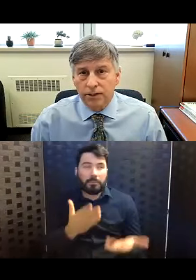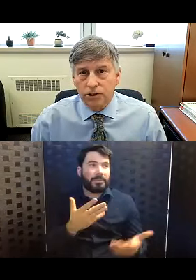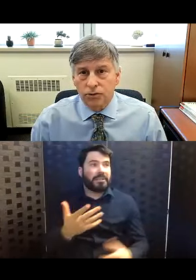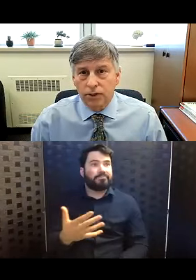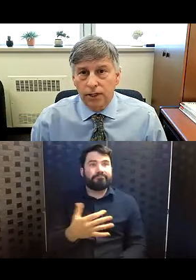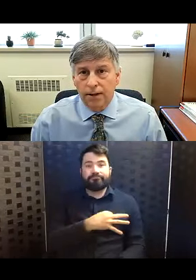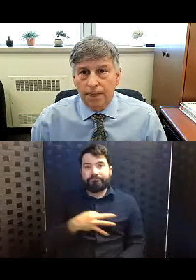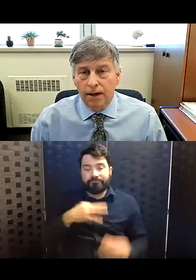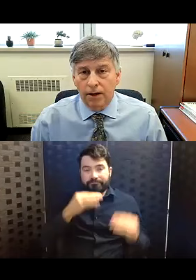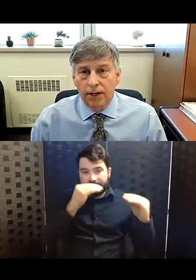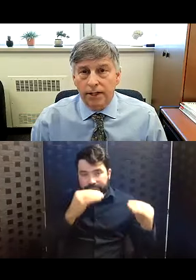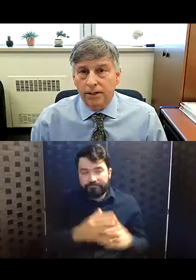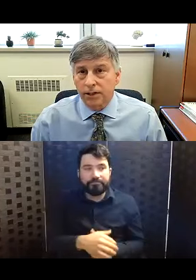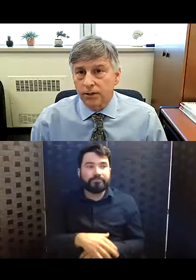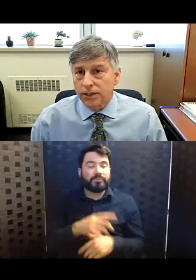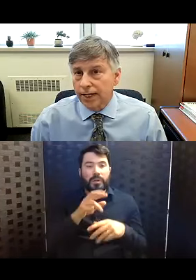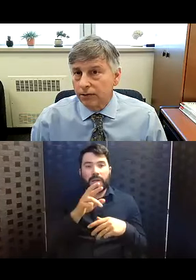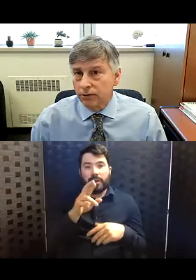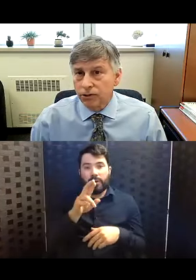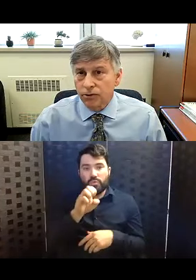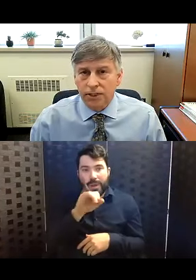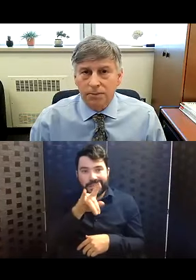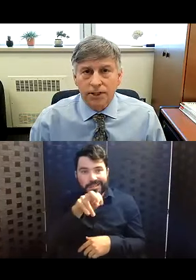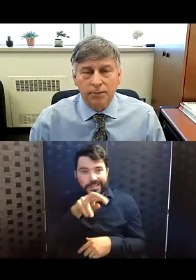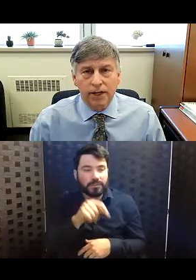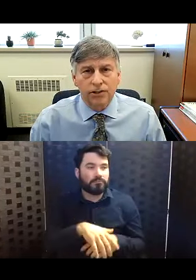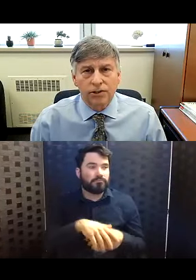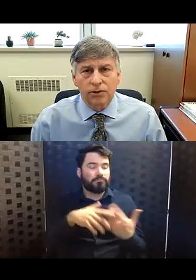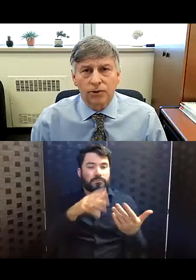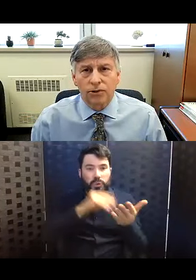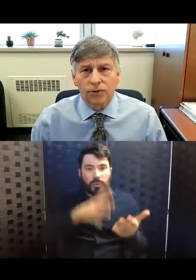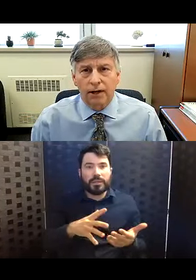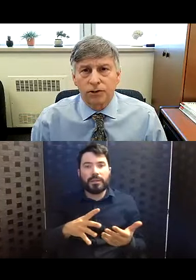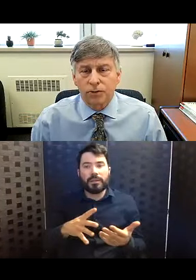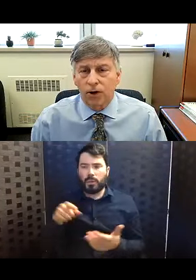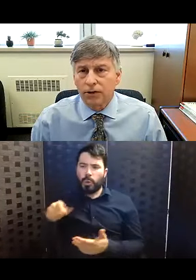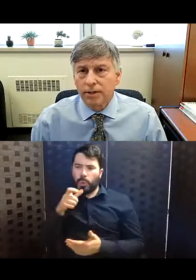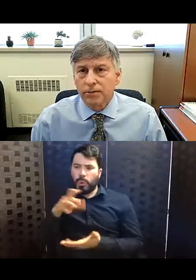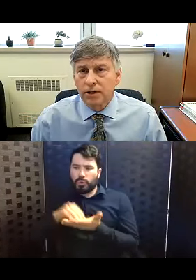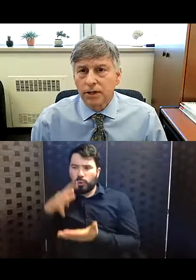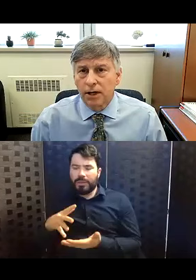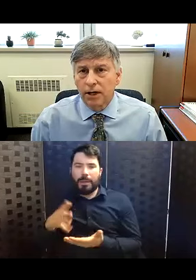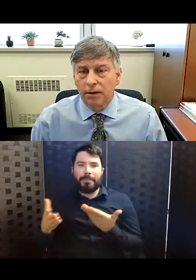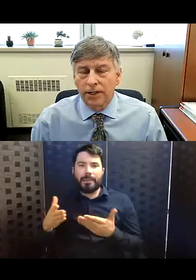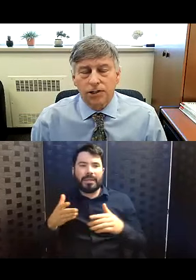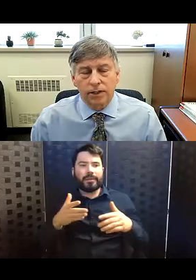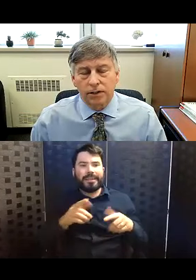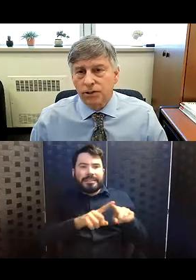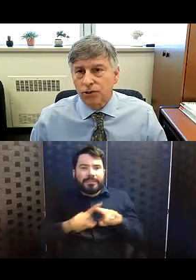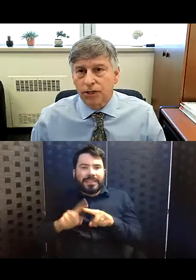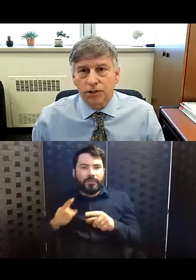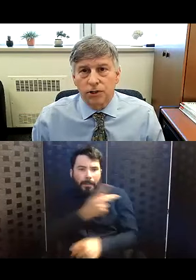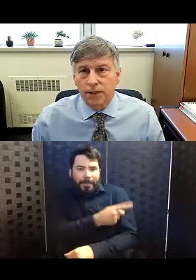resident, and a student. You might consider assigning learners to a subset of patients in order to allow for smaller teams. But each